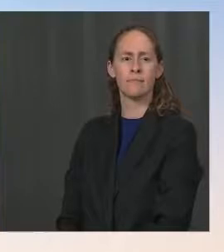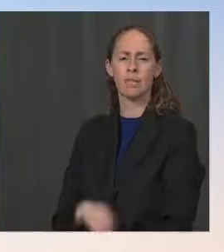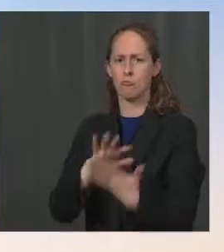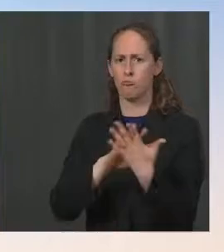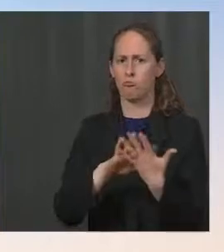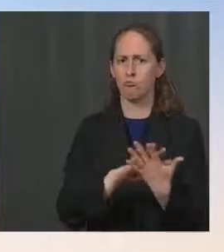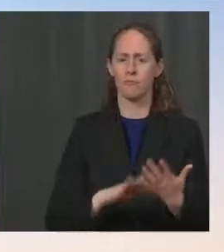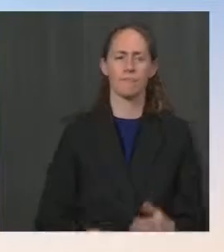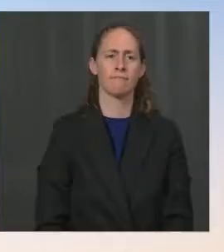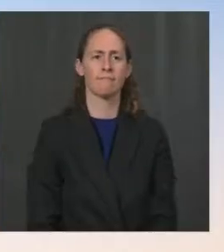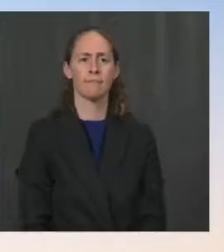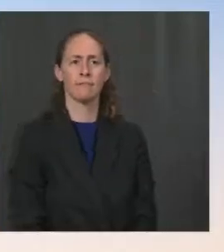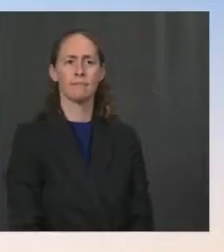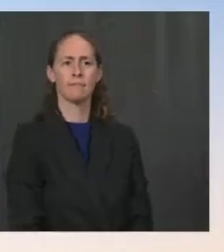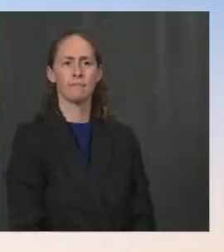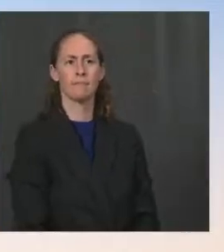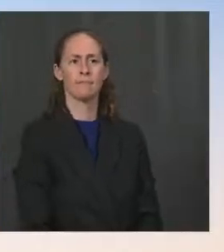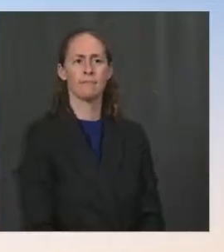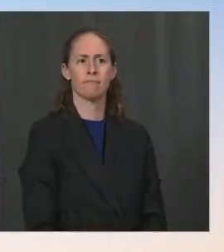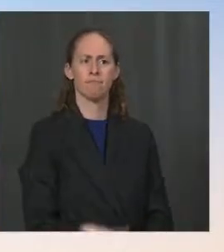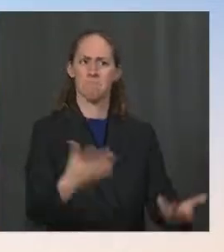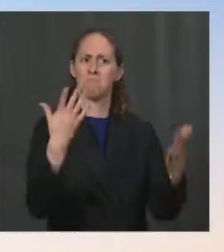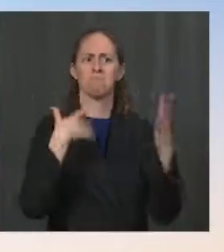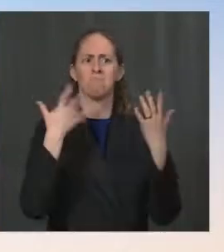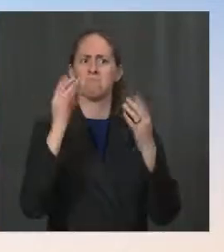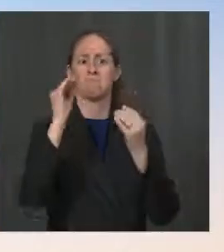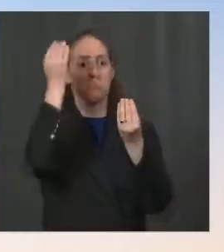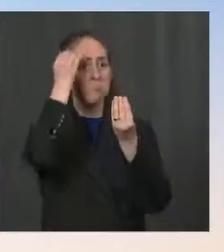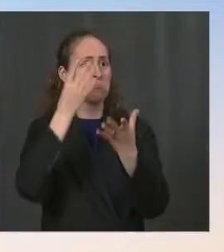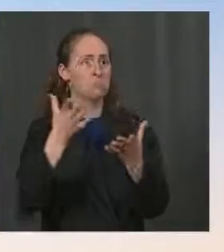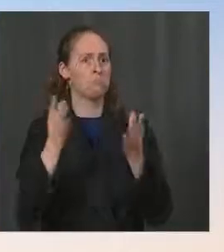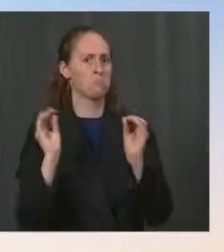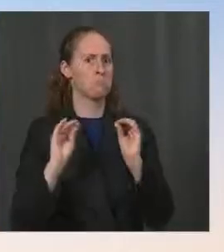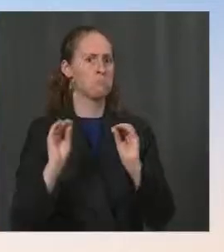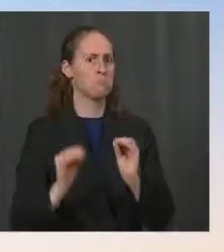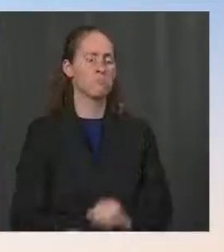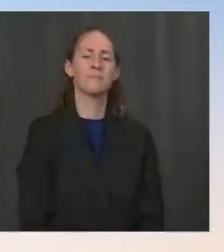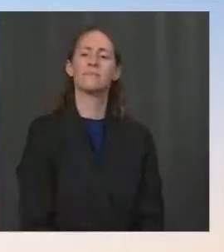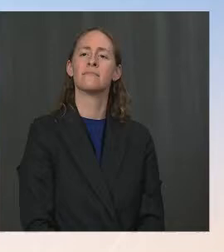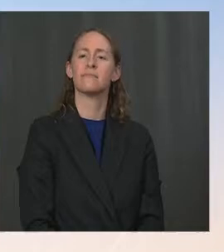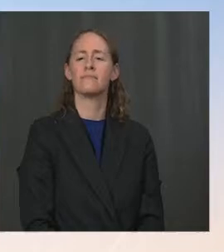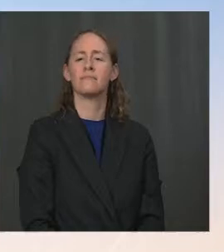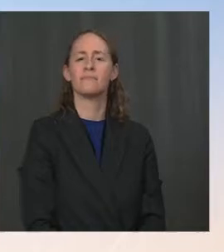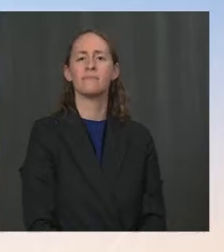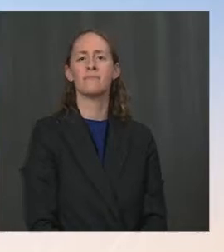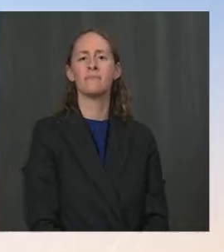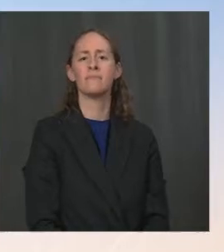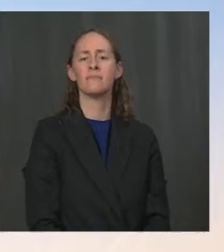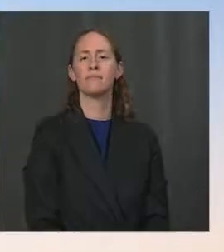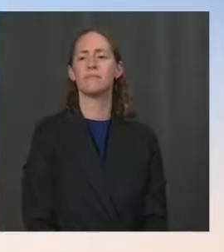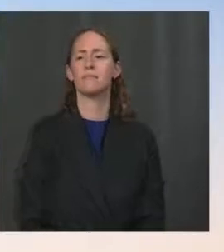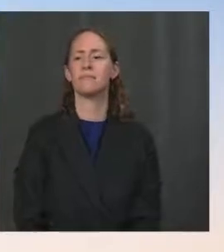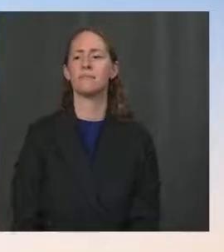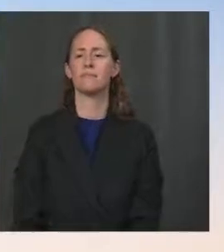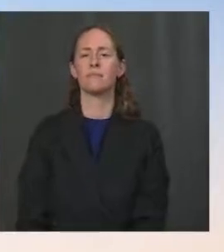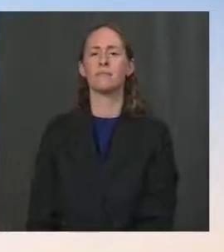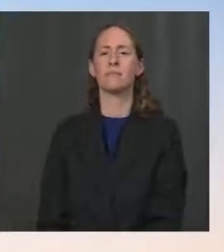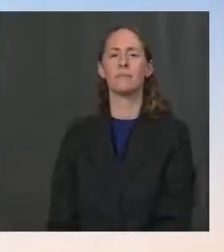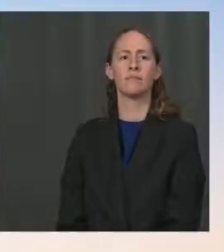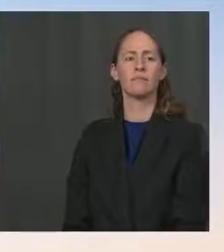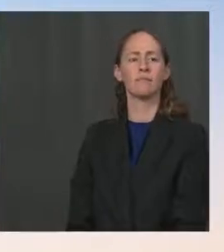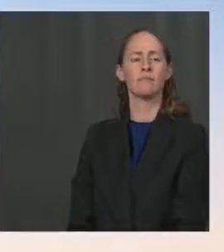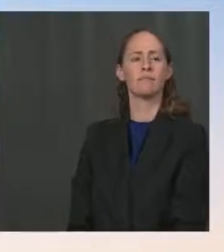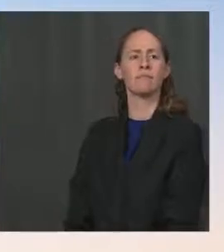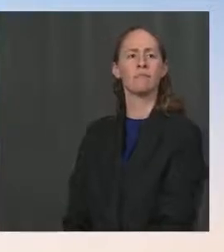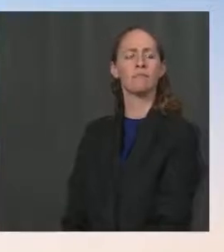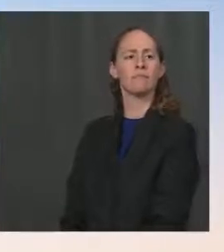meetings to report to you or read out for you. Broad question about the Zelensky meeting that's underway. Just the events, demands, phone calls